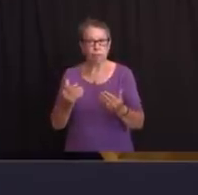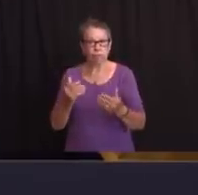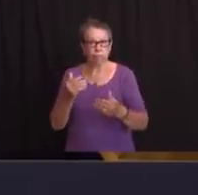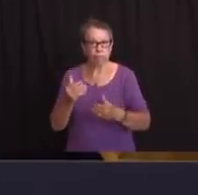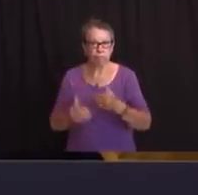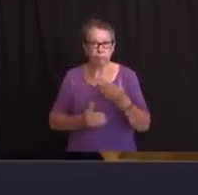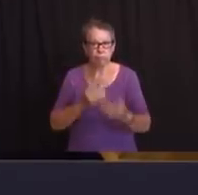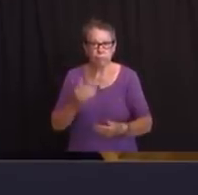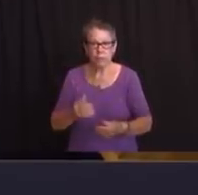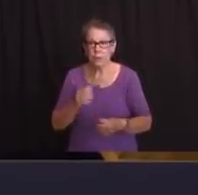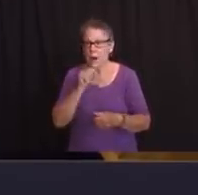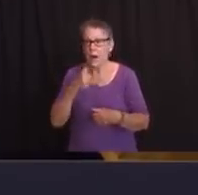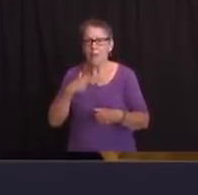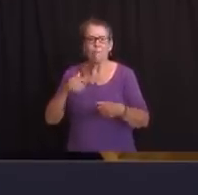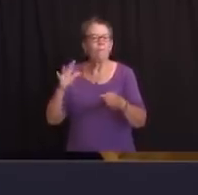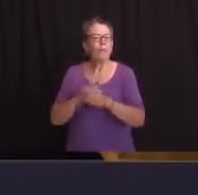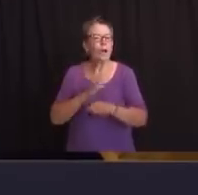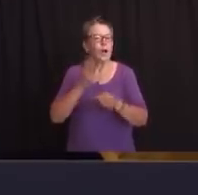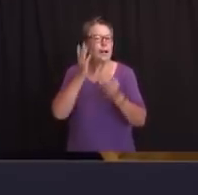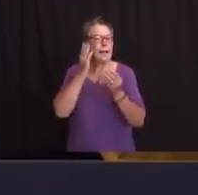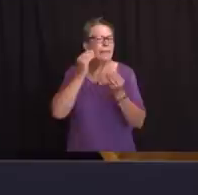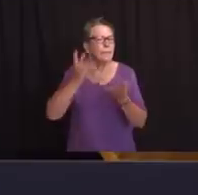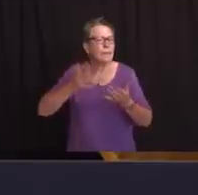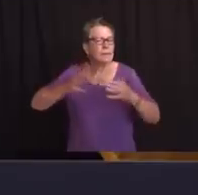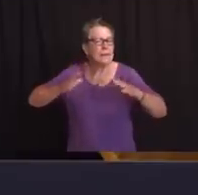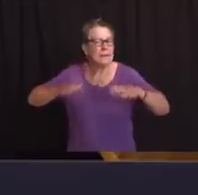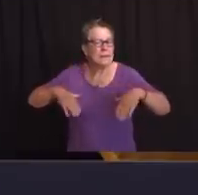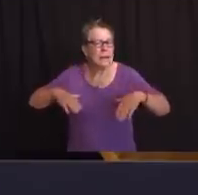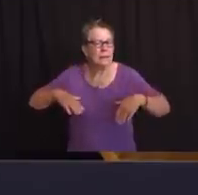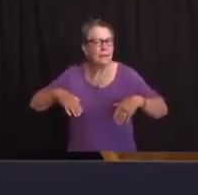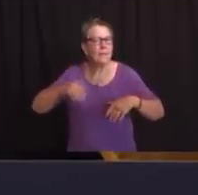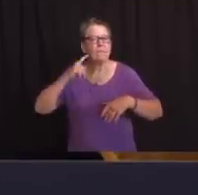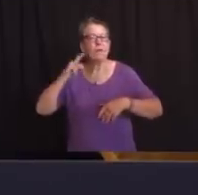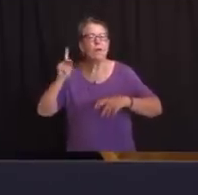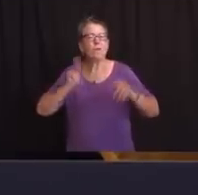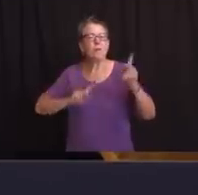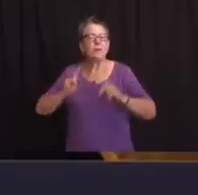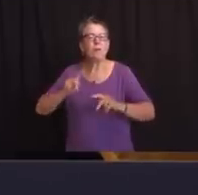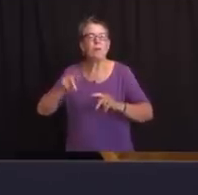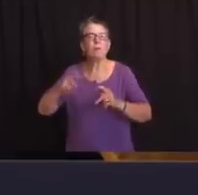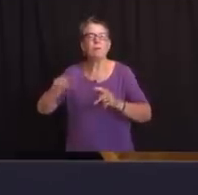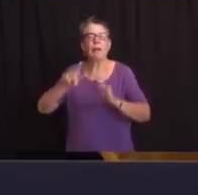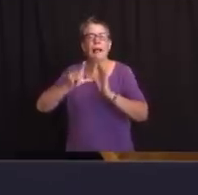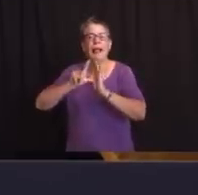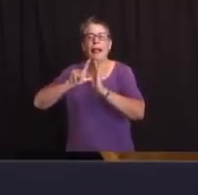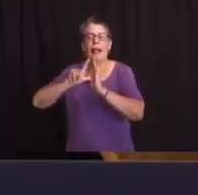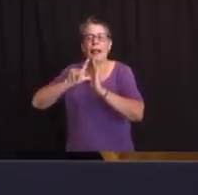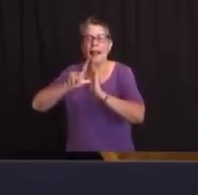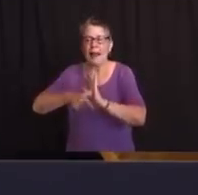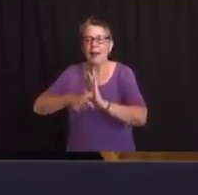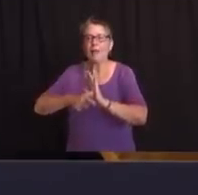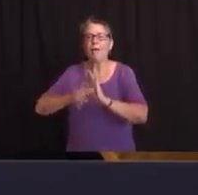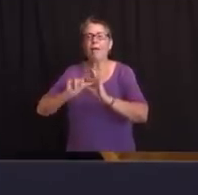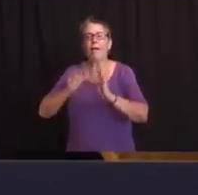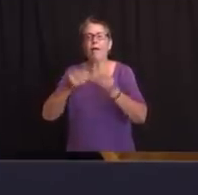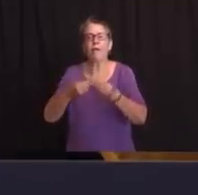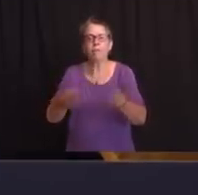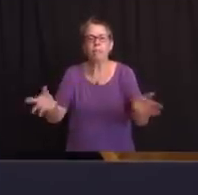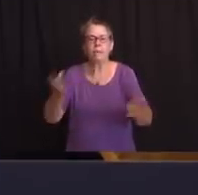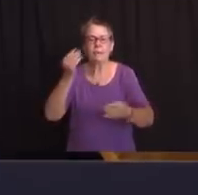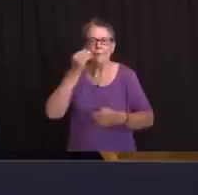information, at least publicly available, that they then later in the week came out with, and this is to the outbreak that Judy referred